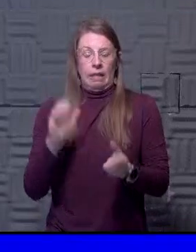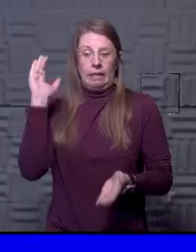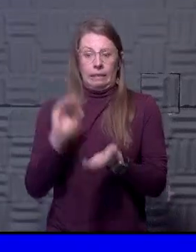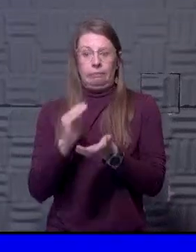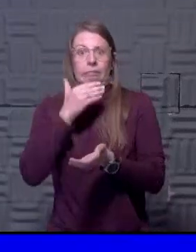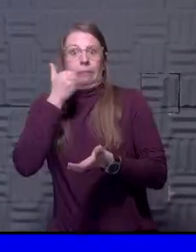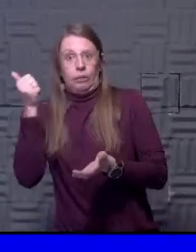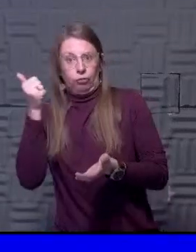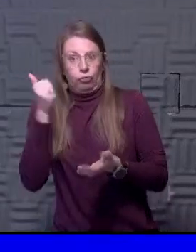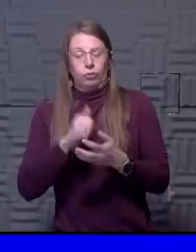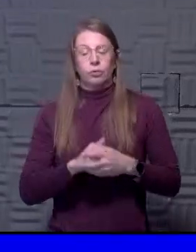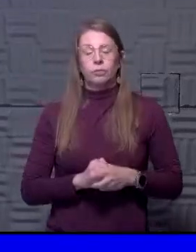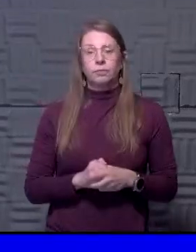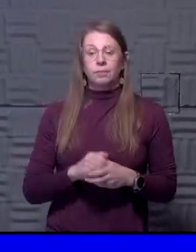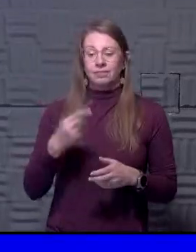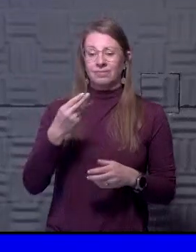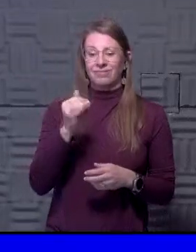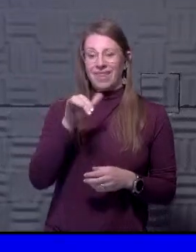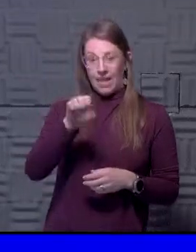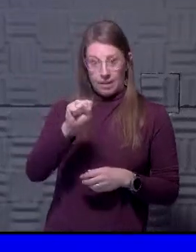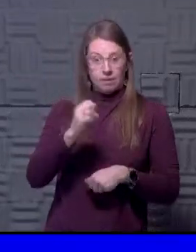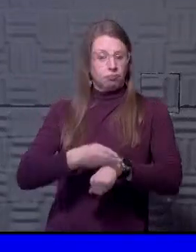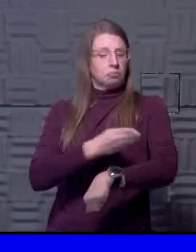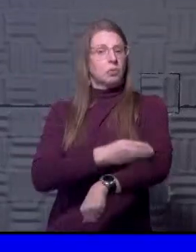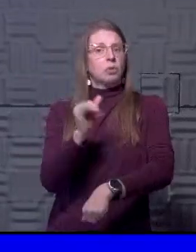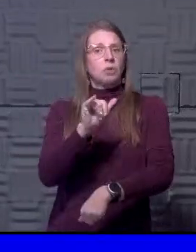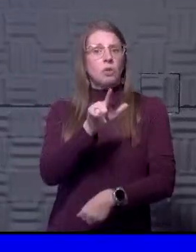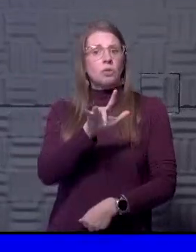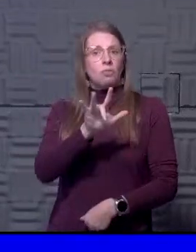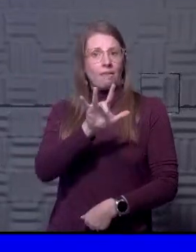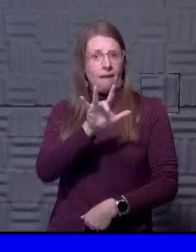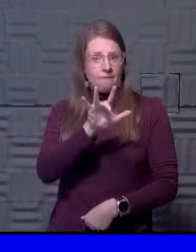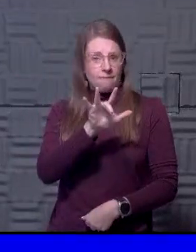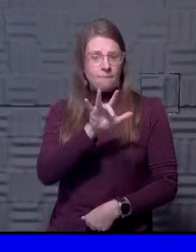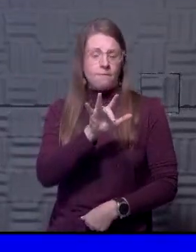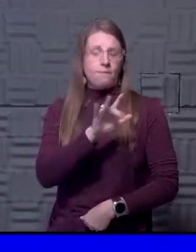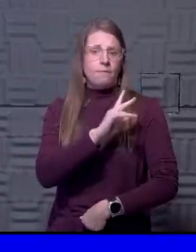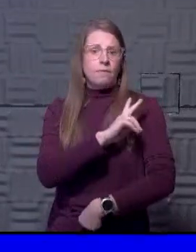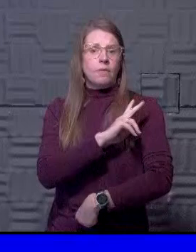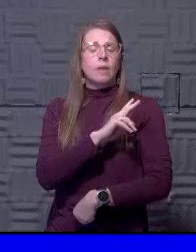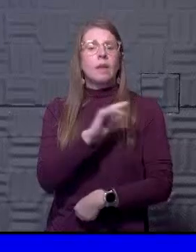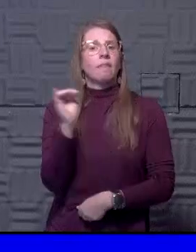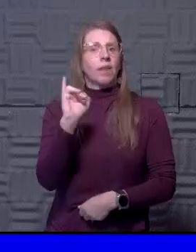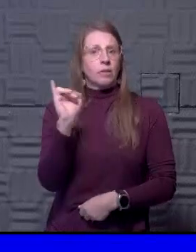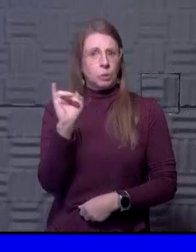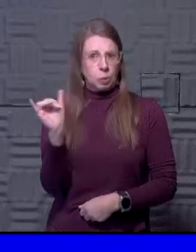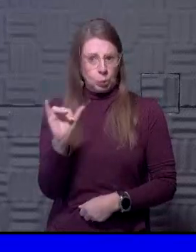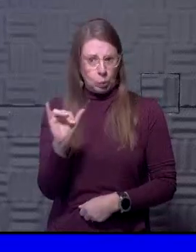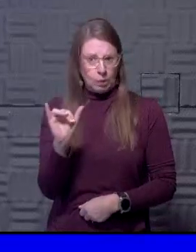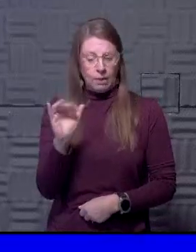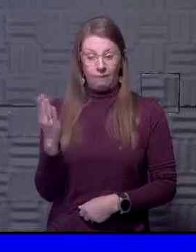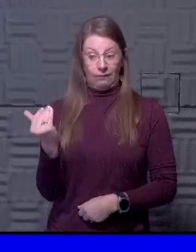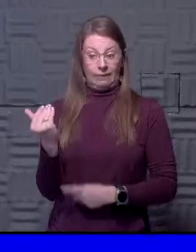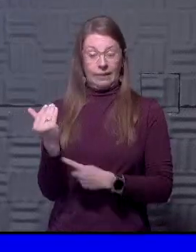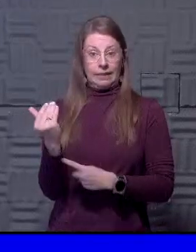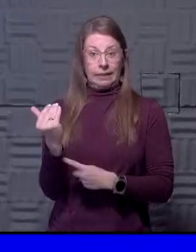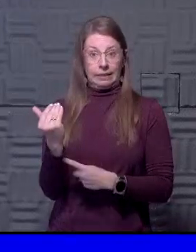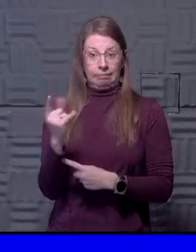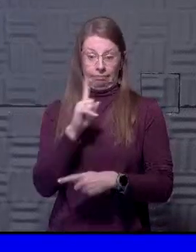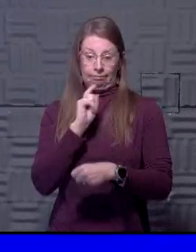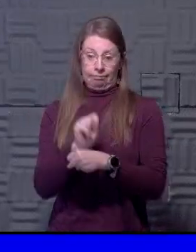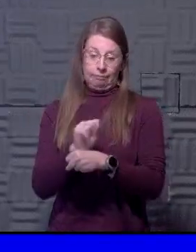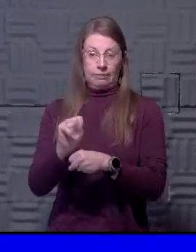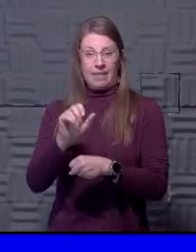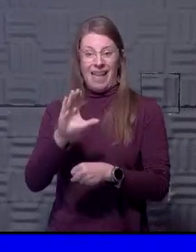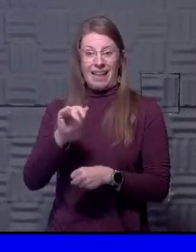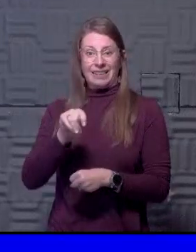better. But Hays is doing a little bit better too. They have 25 infections as well. 15 of those are active